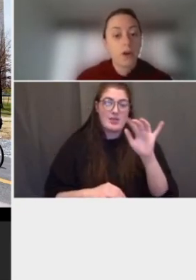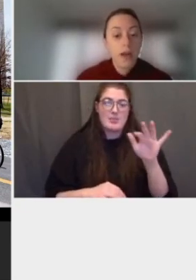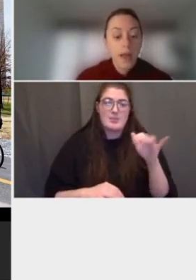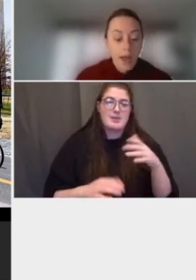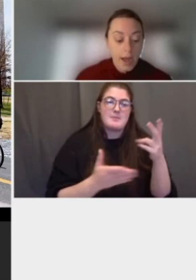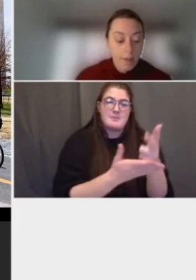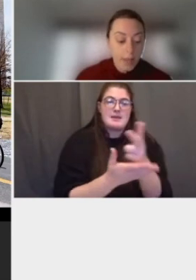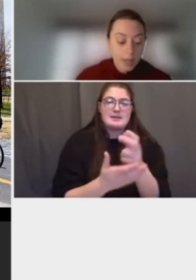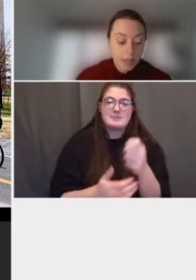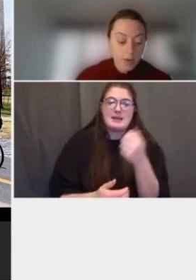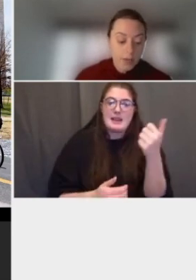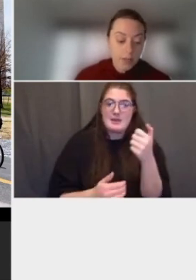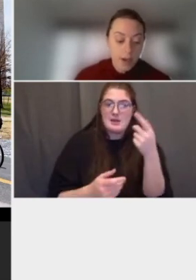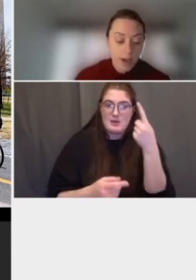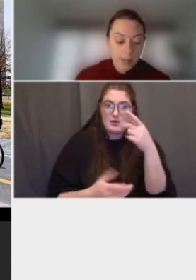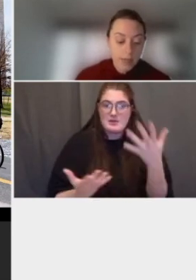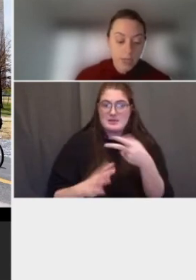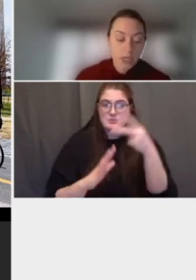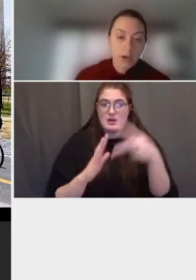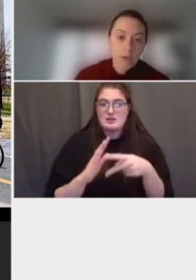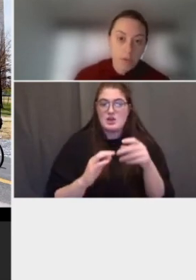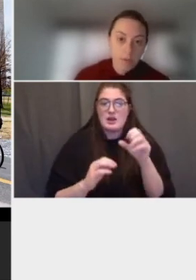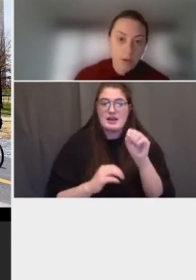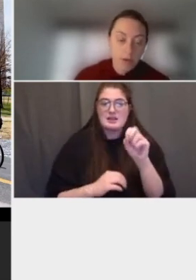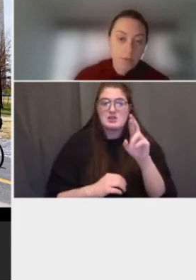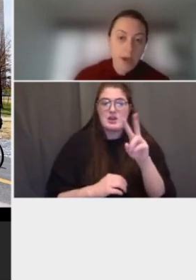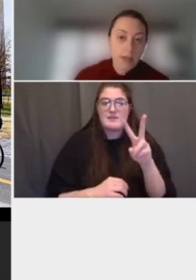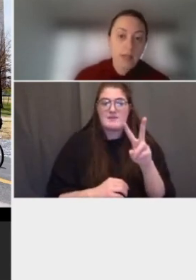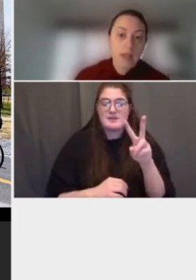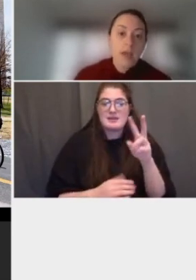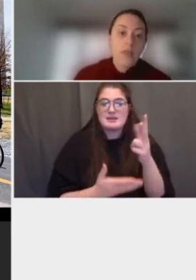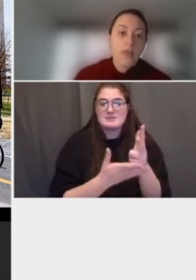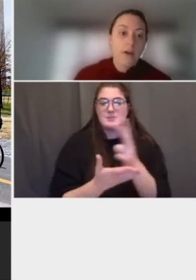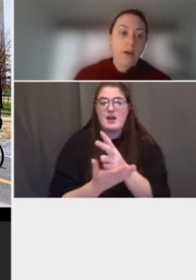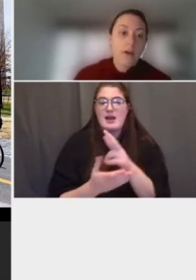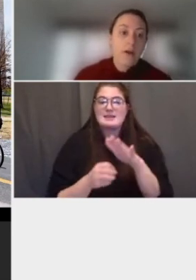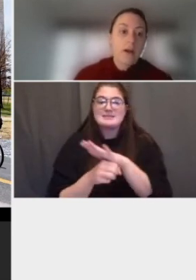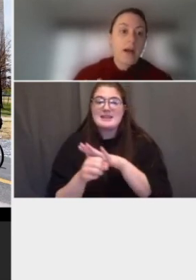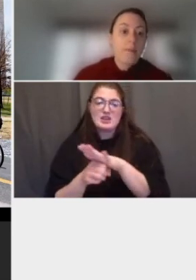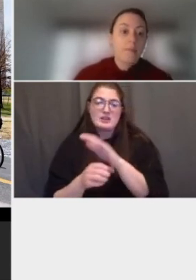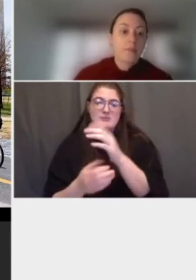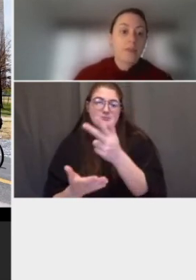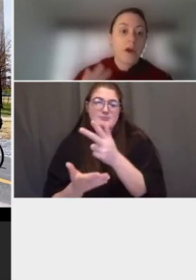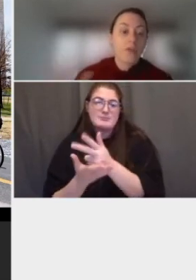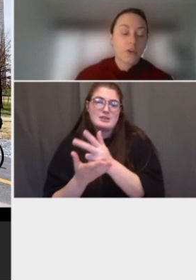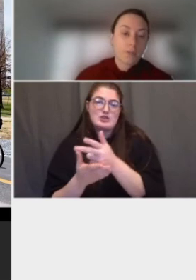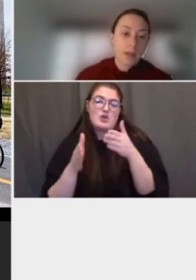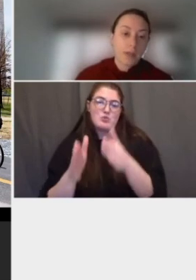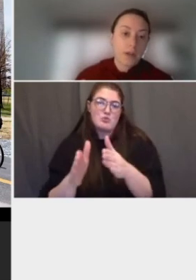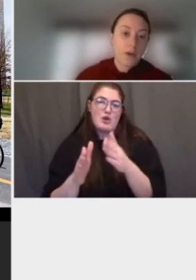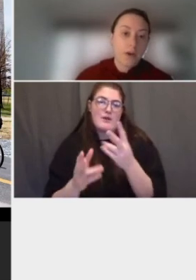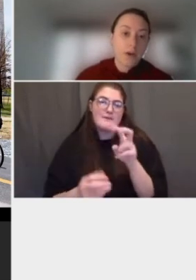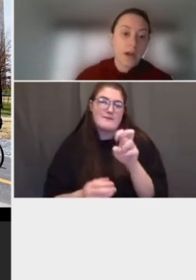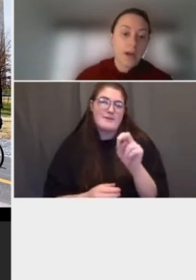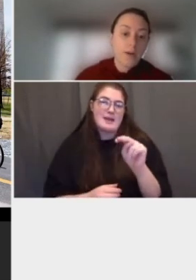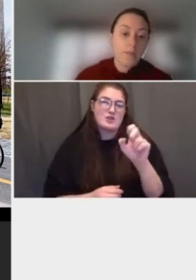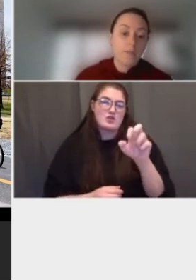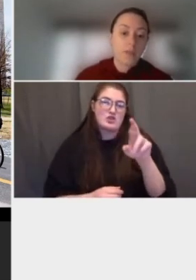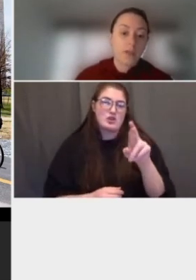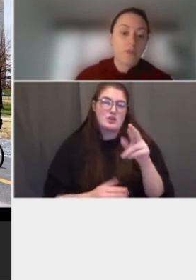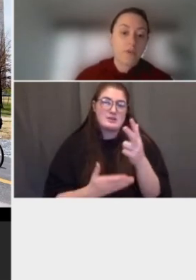project are SRV spots, stationary roadway vendor spots. There are other spots that